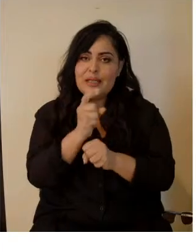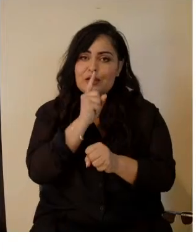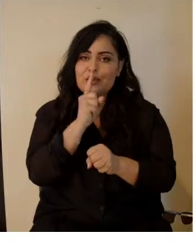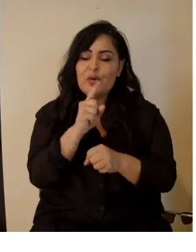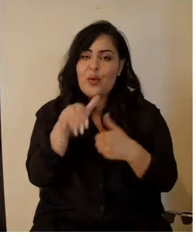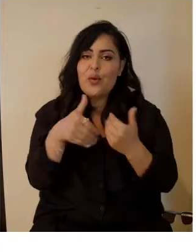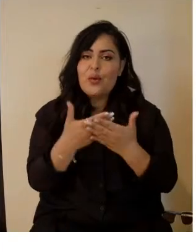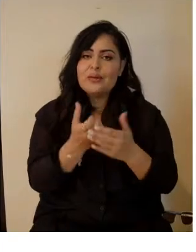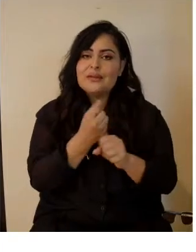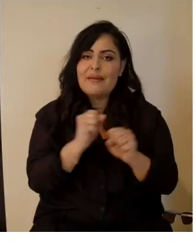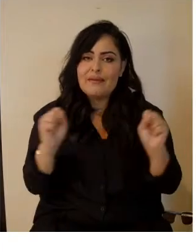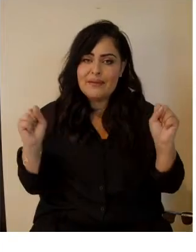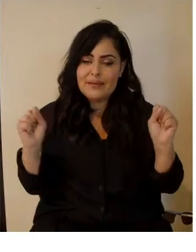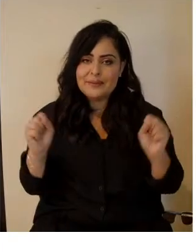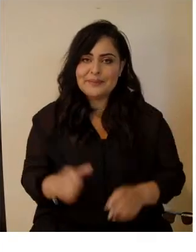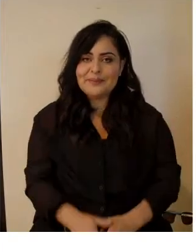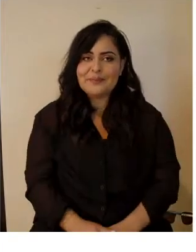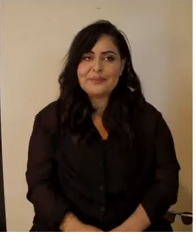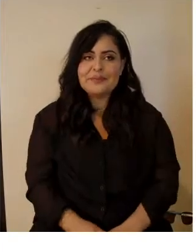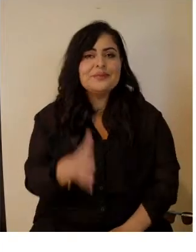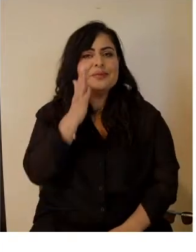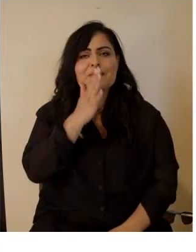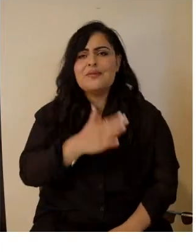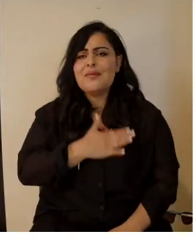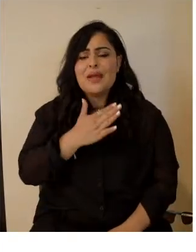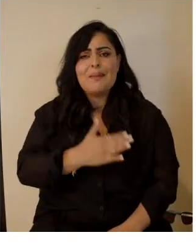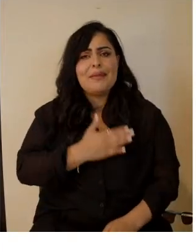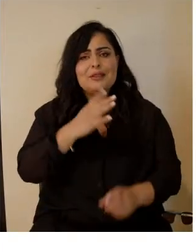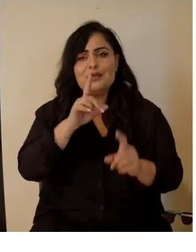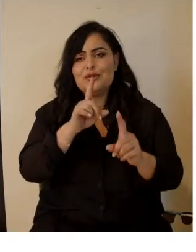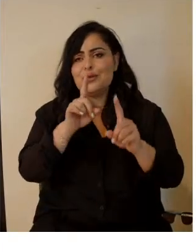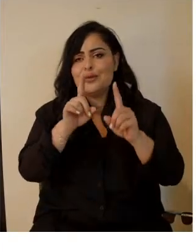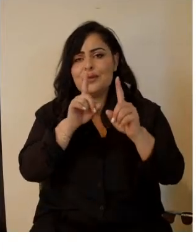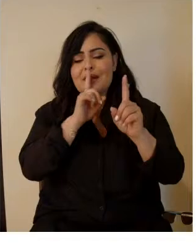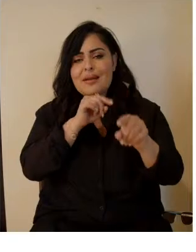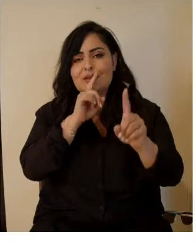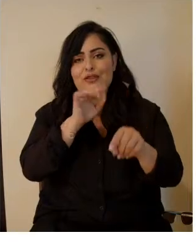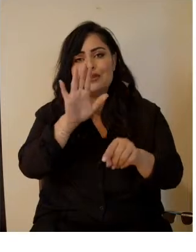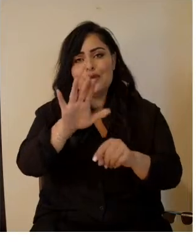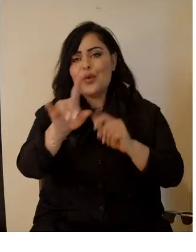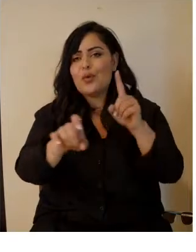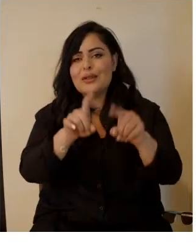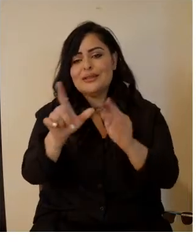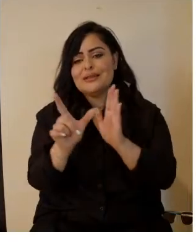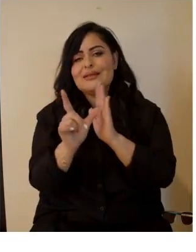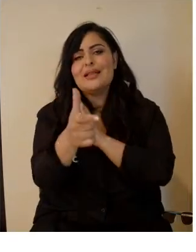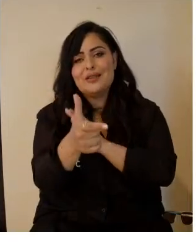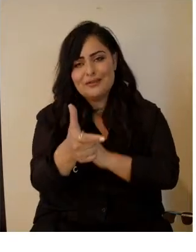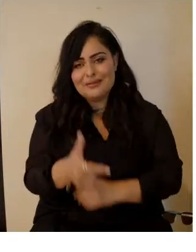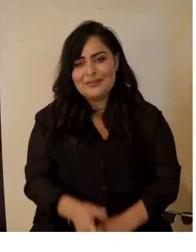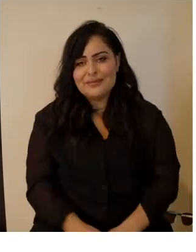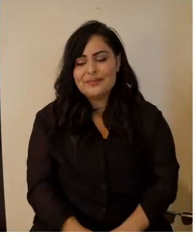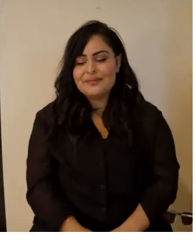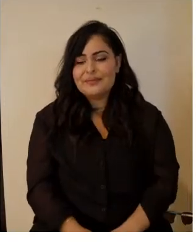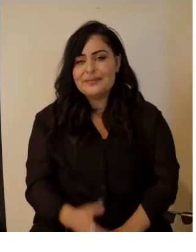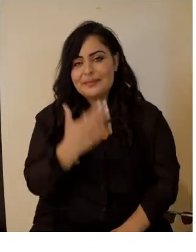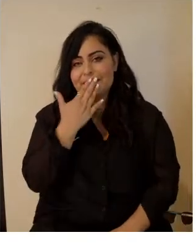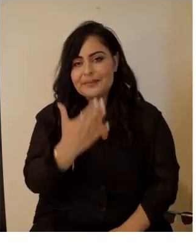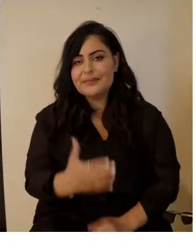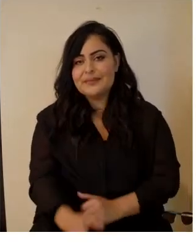safe, and I'll be happy to answer your questions later in the event. Thank you.